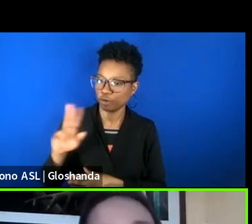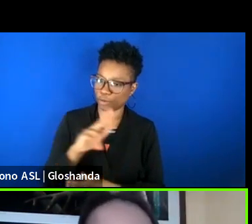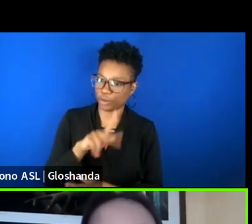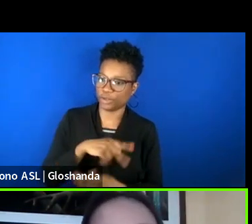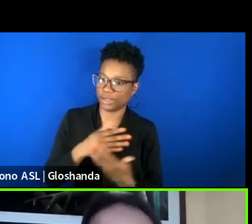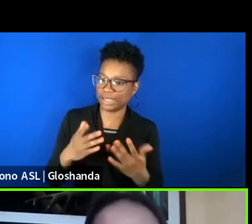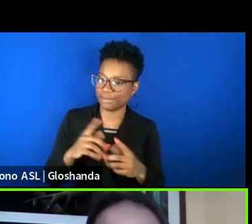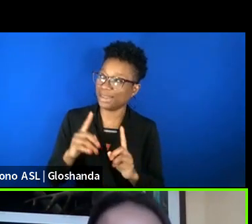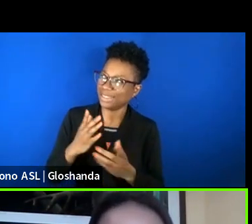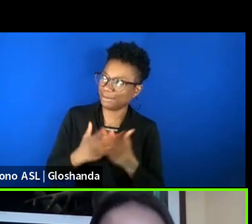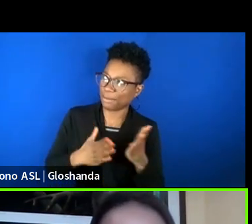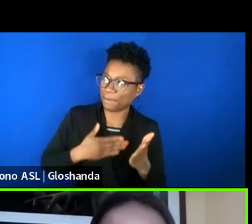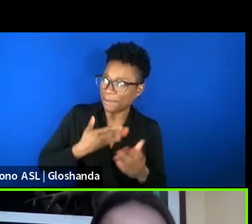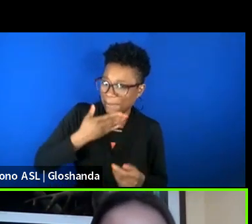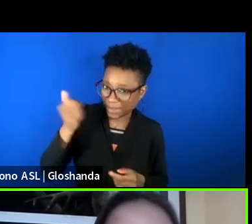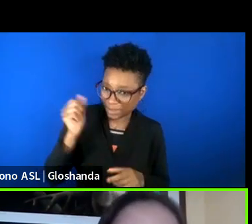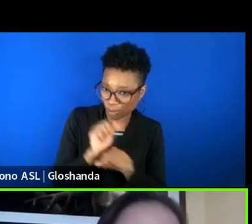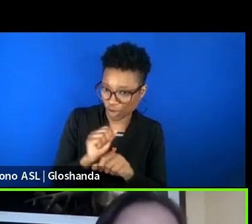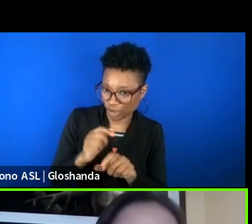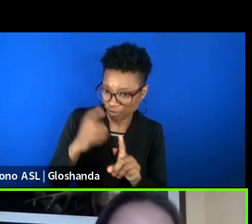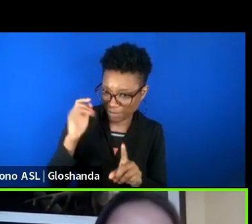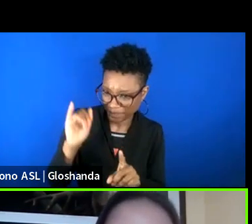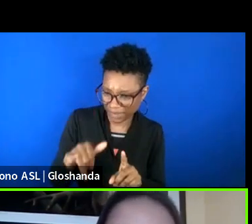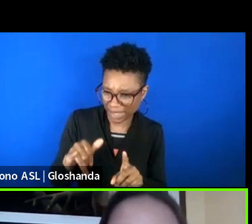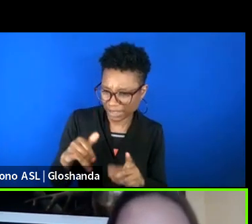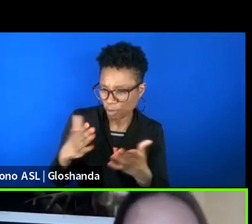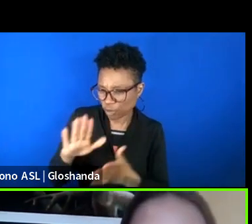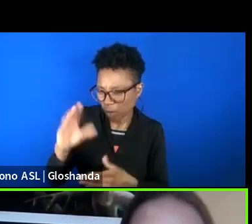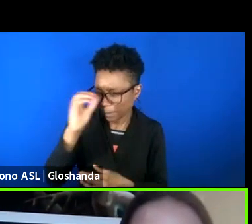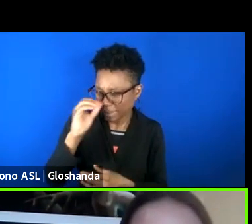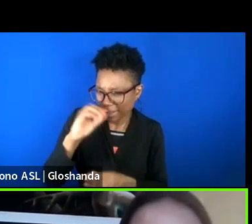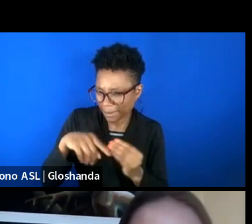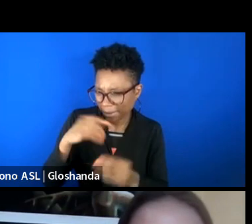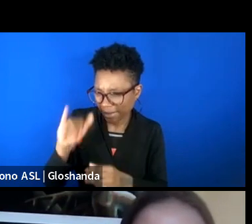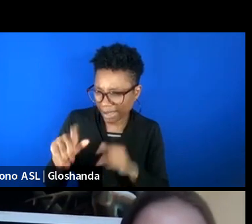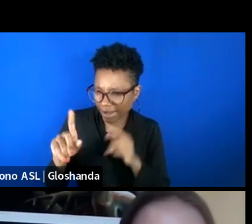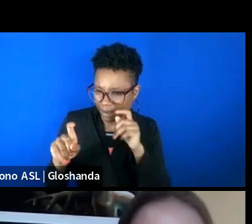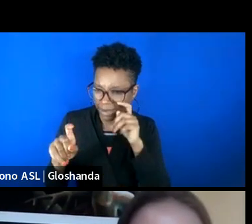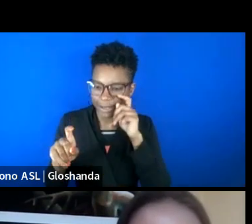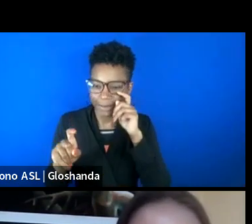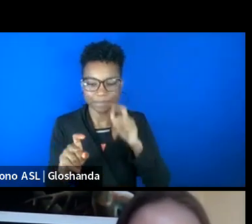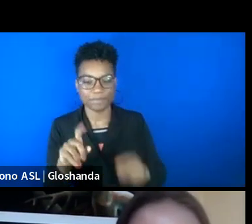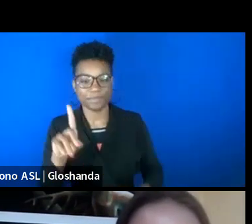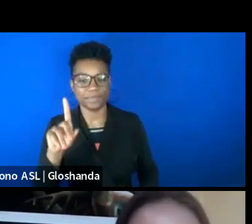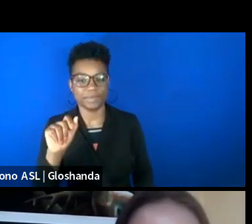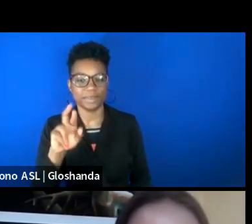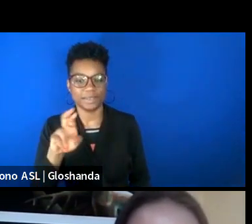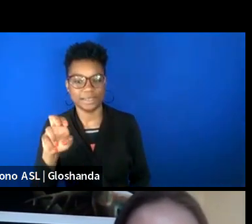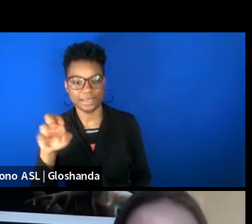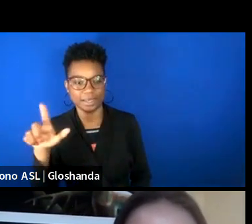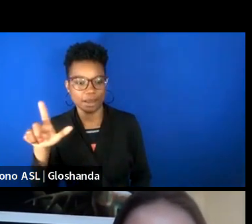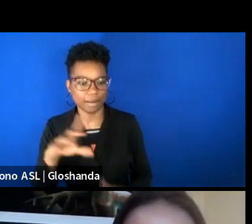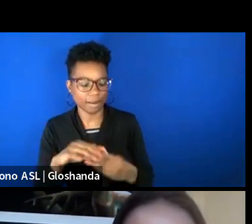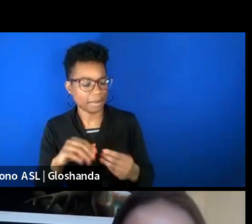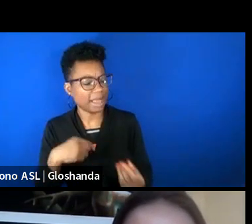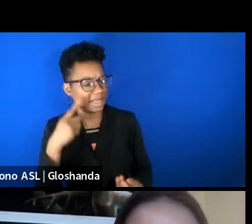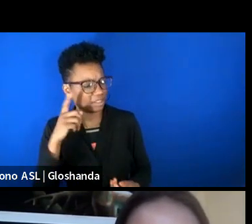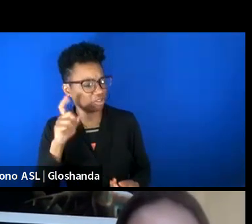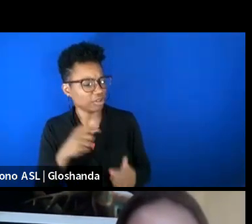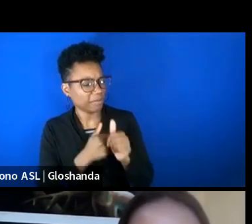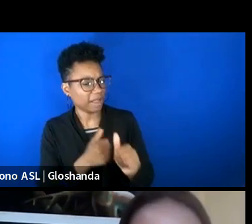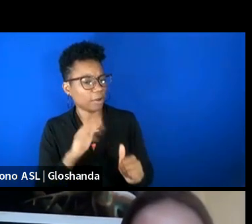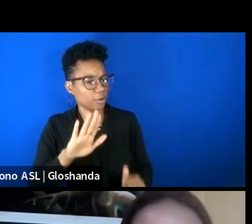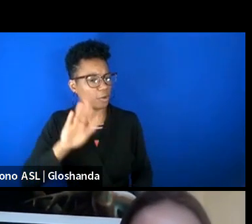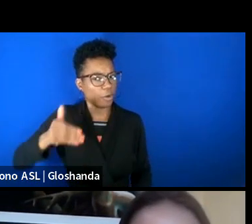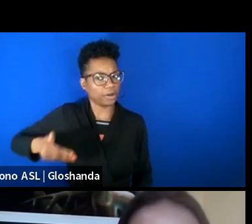my best work comes from. So what is your opinion on that? Yeah, I think you should always follow your instinct. You know,